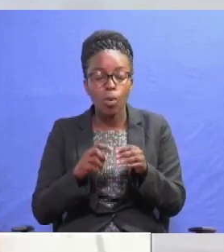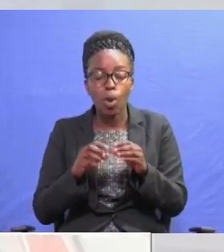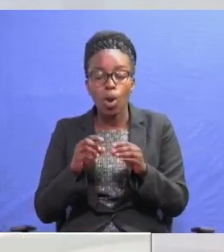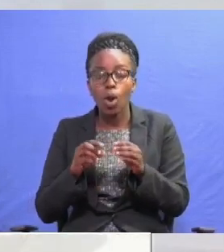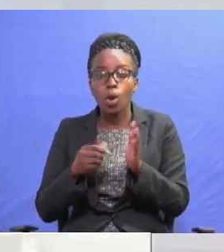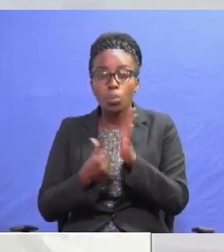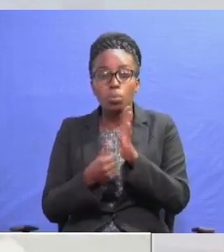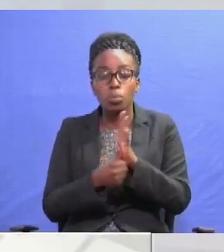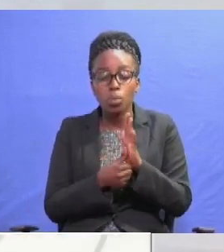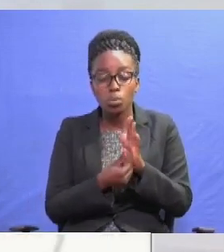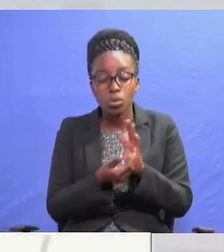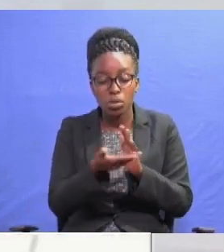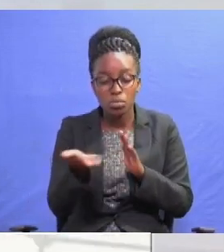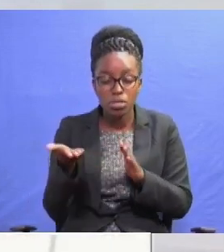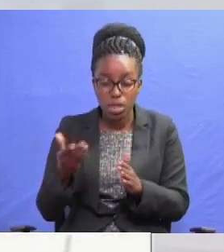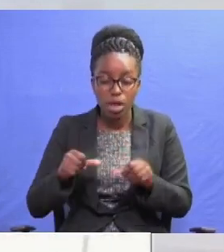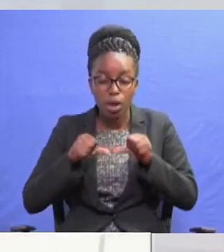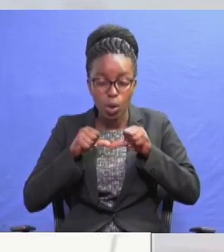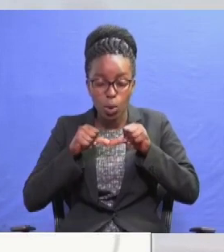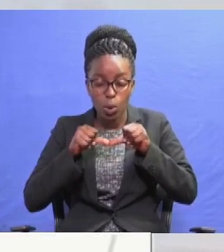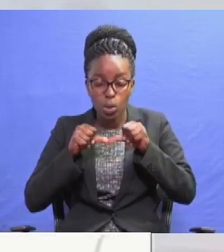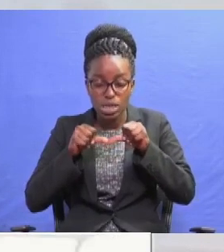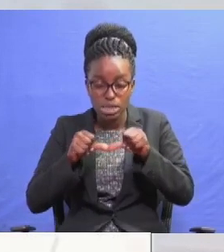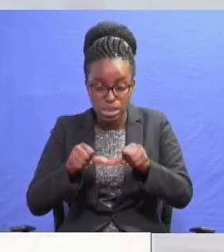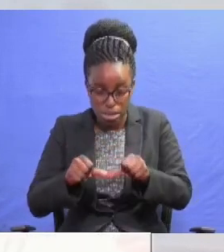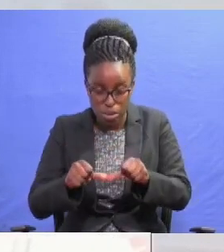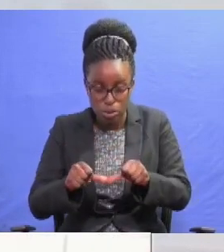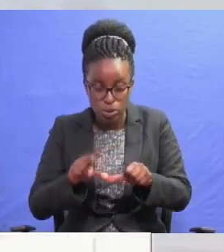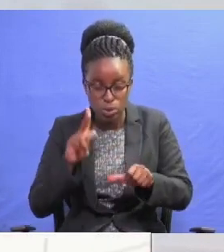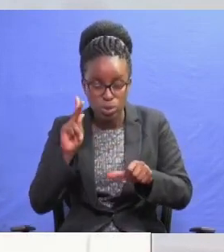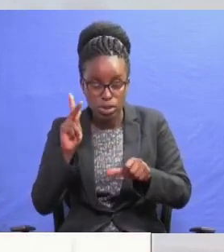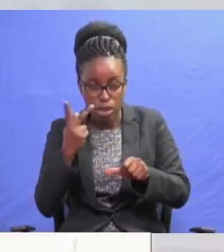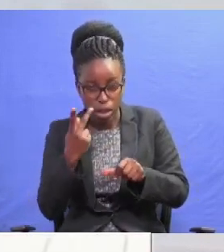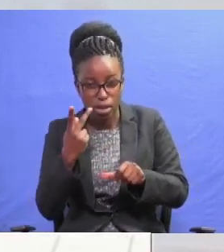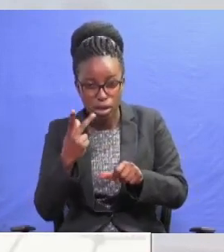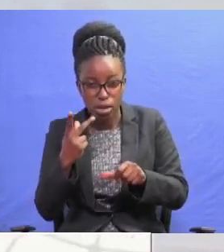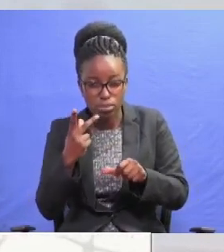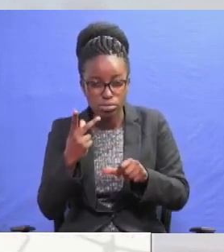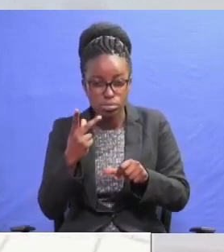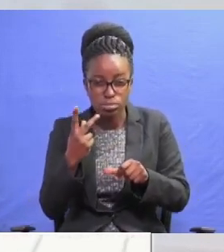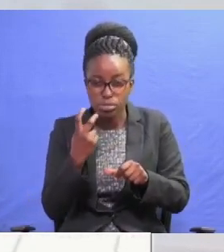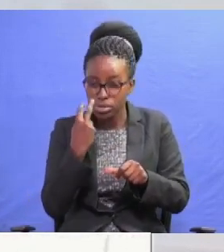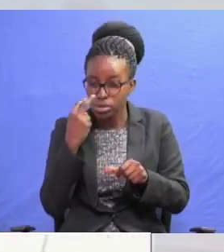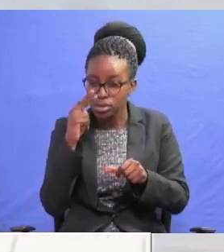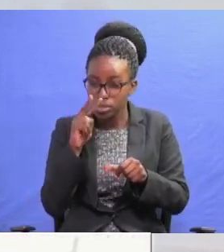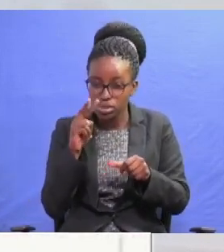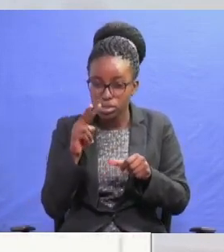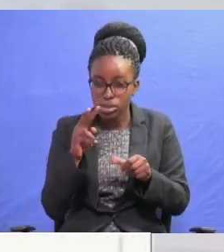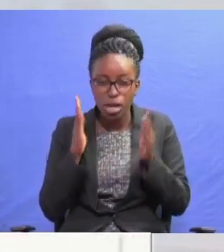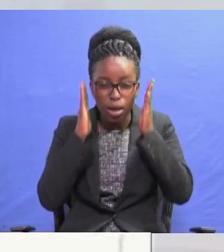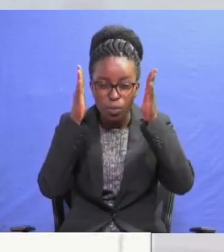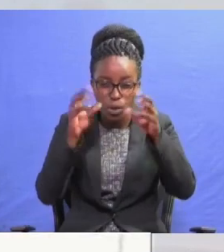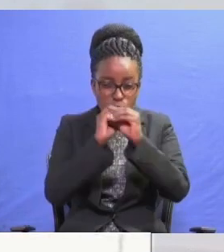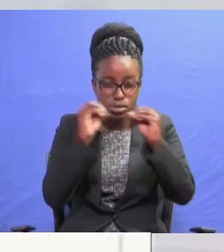to, invade Kenyans unaware. But is it really unaware, or it's something that has